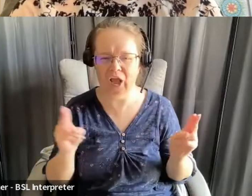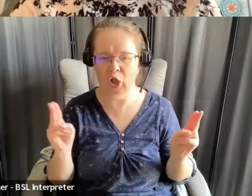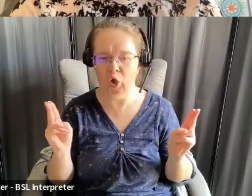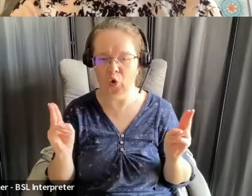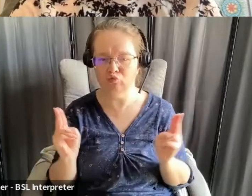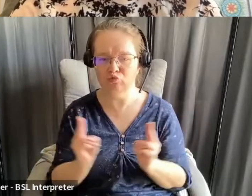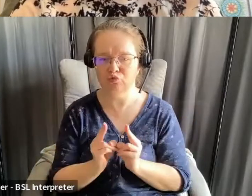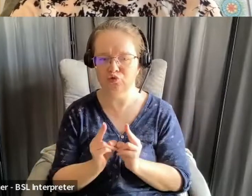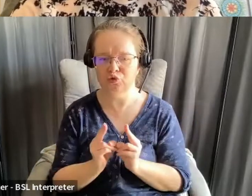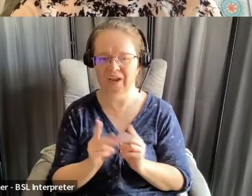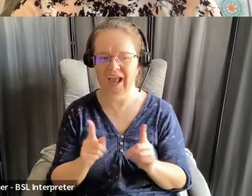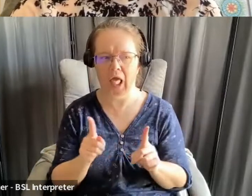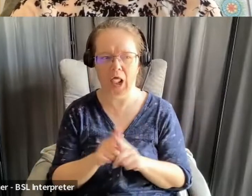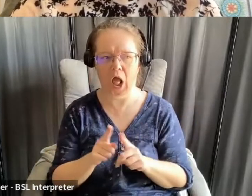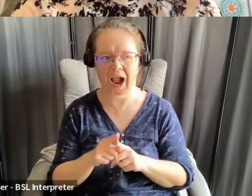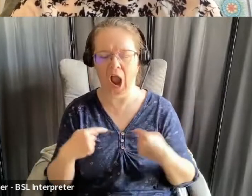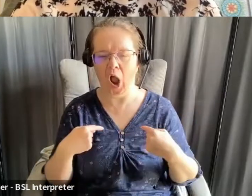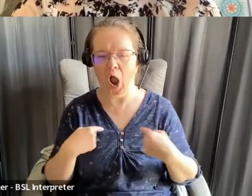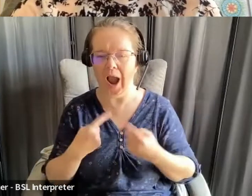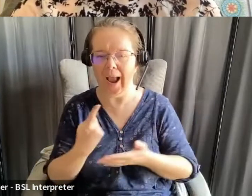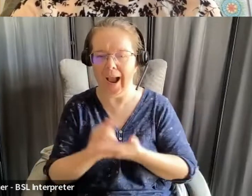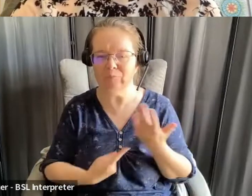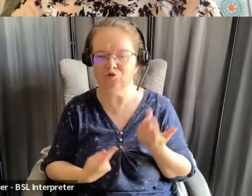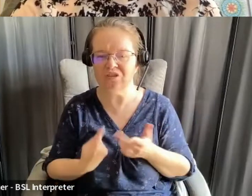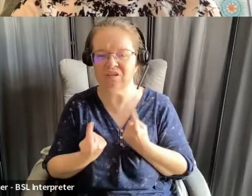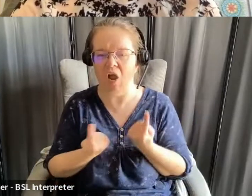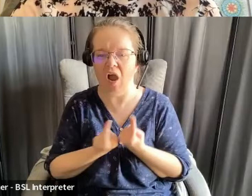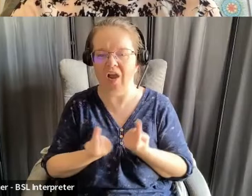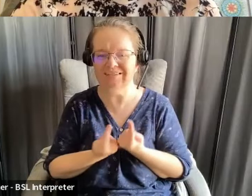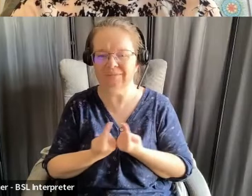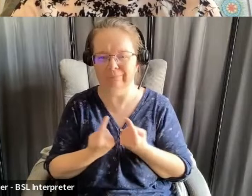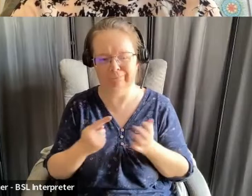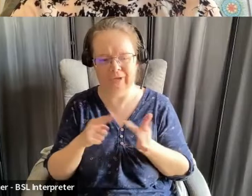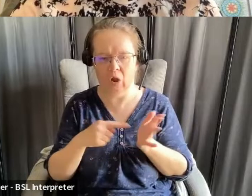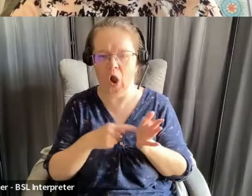little more than a commodity is something I can't do. And